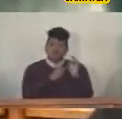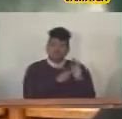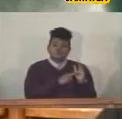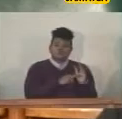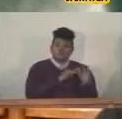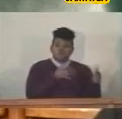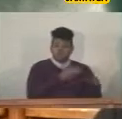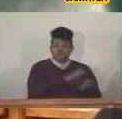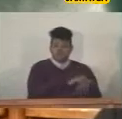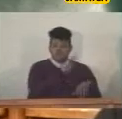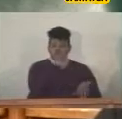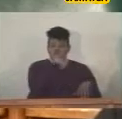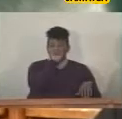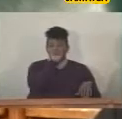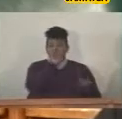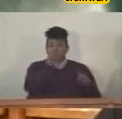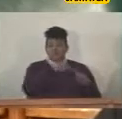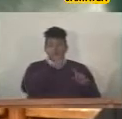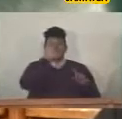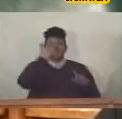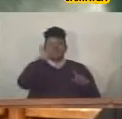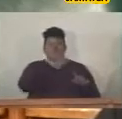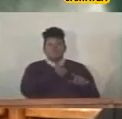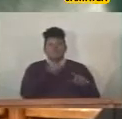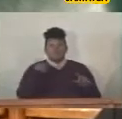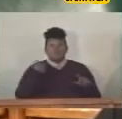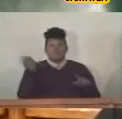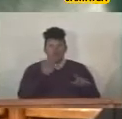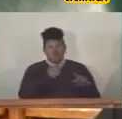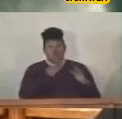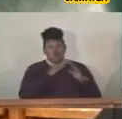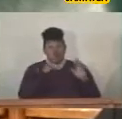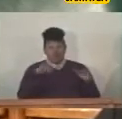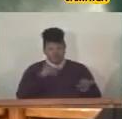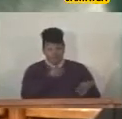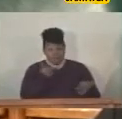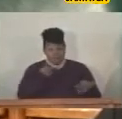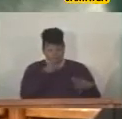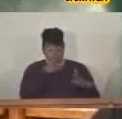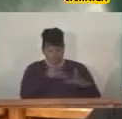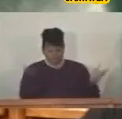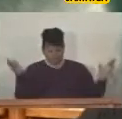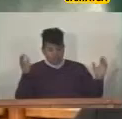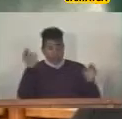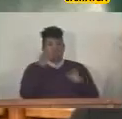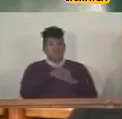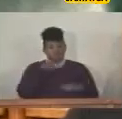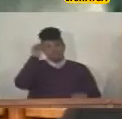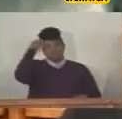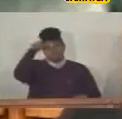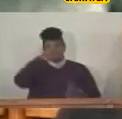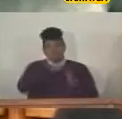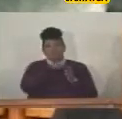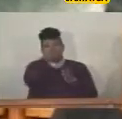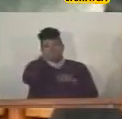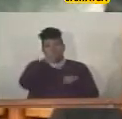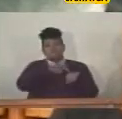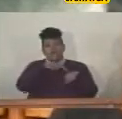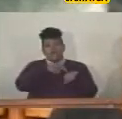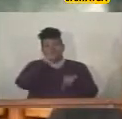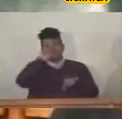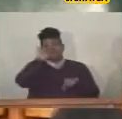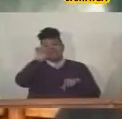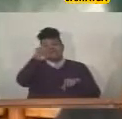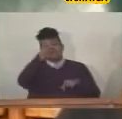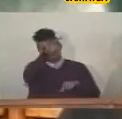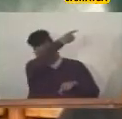on Tuesday, when 51 members of the House, all members present, voted for the extension of the